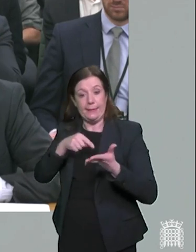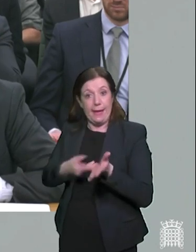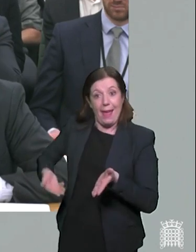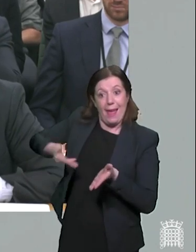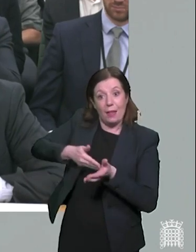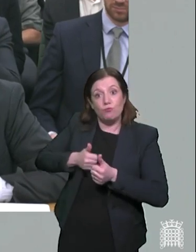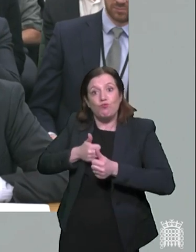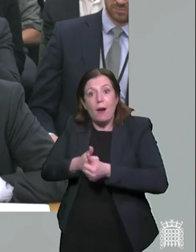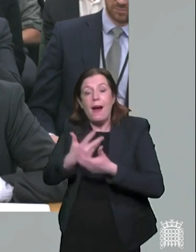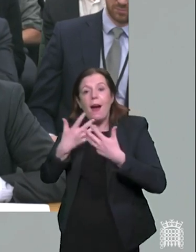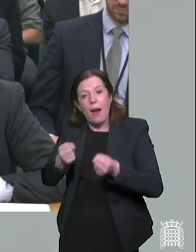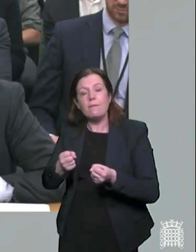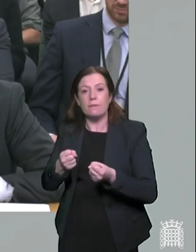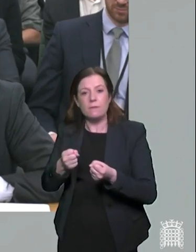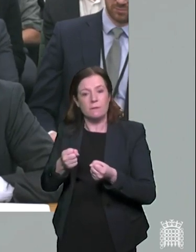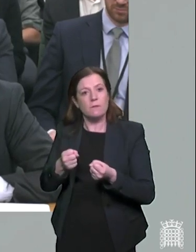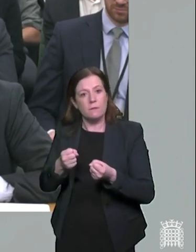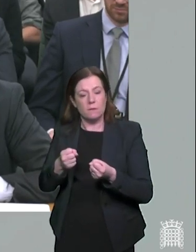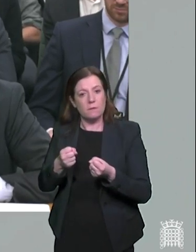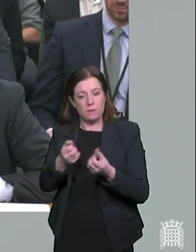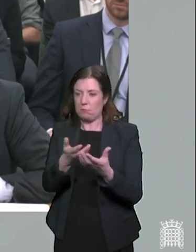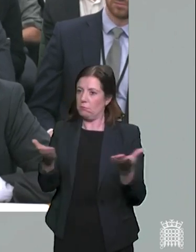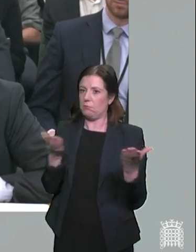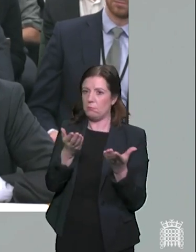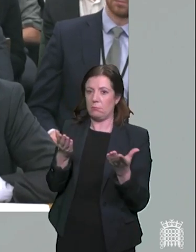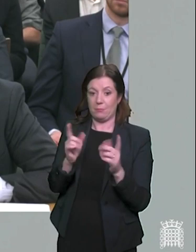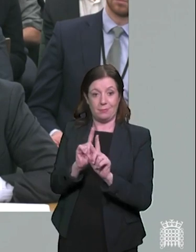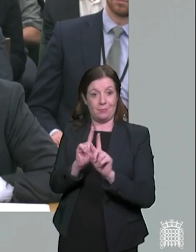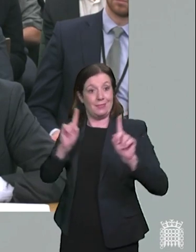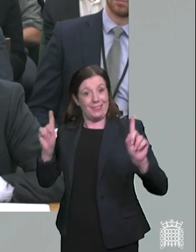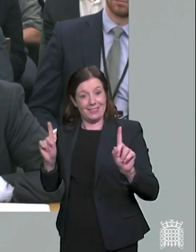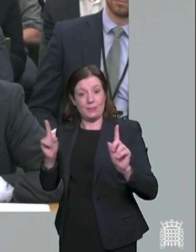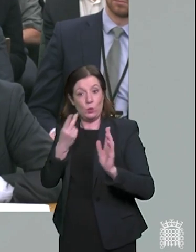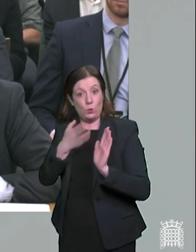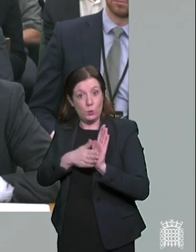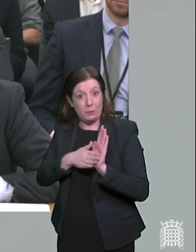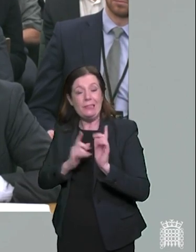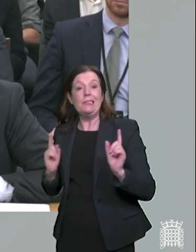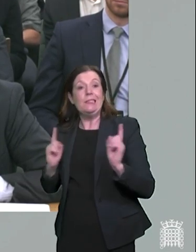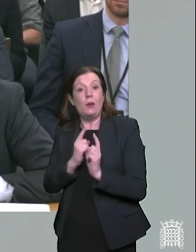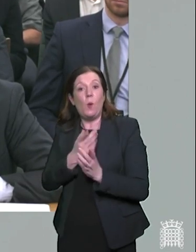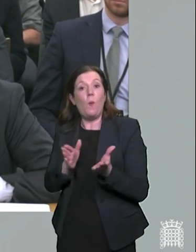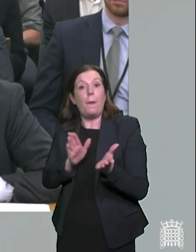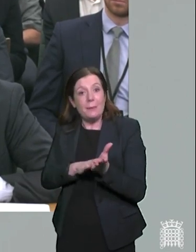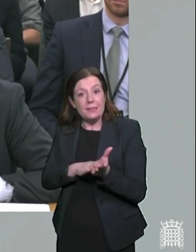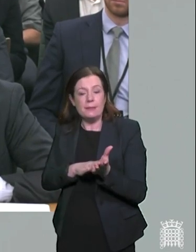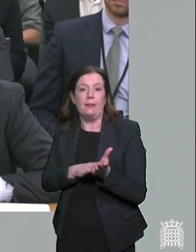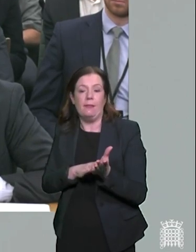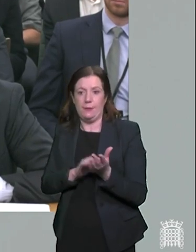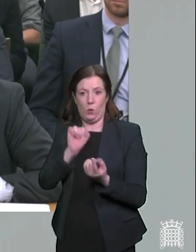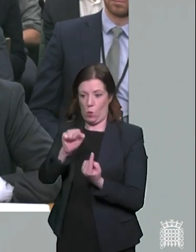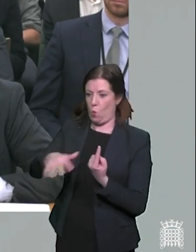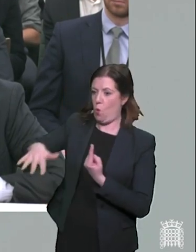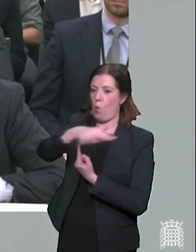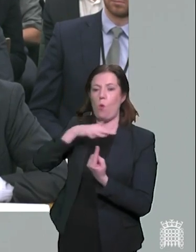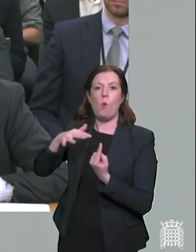possible, then and where you follow social distancing in a way that is that reflects the realities of your